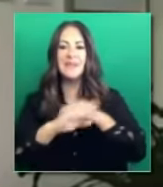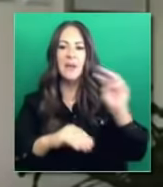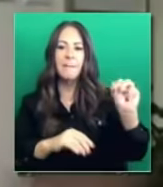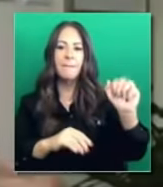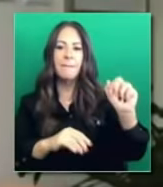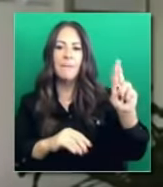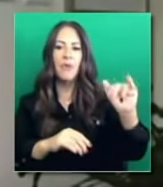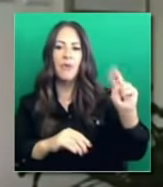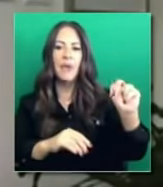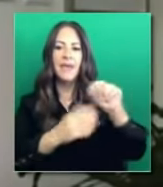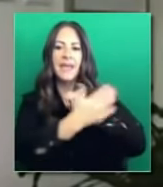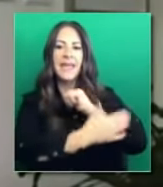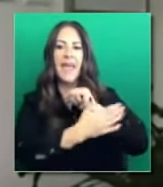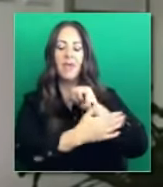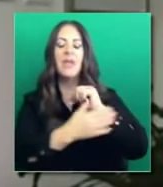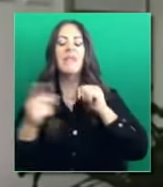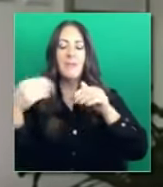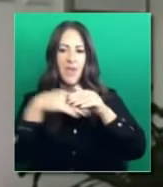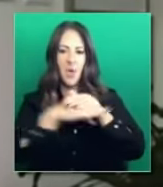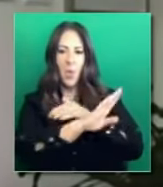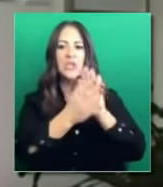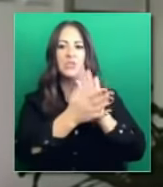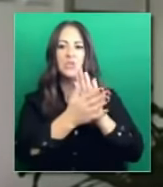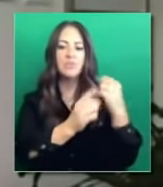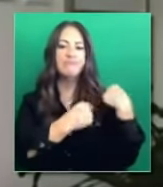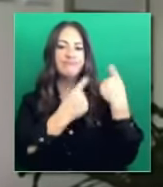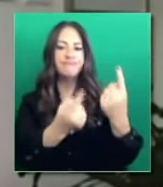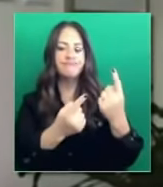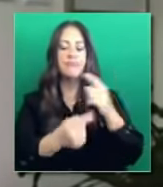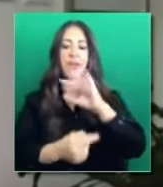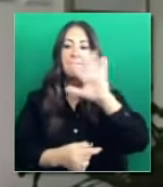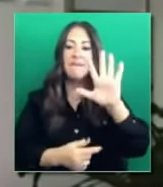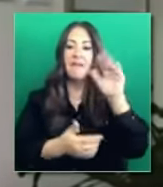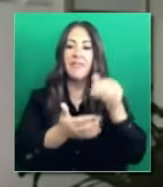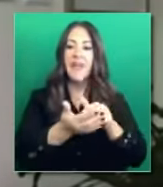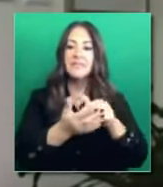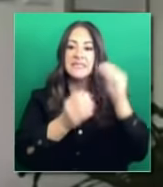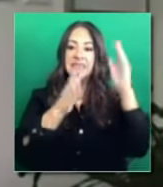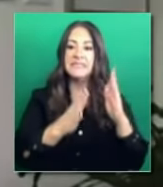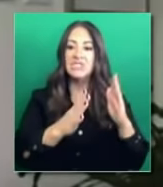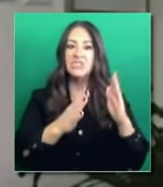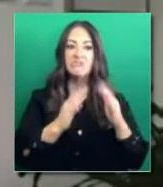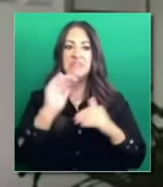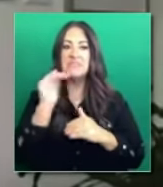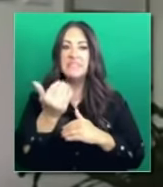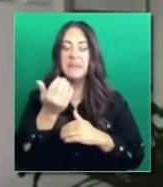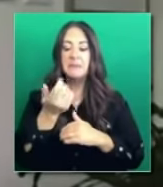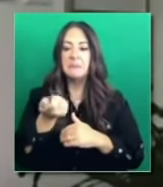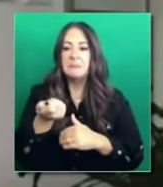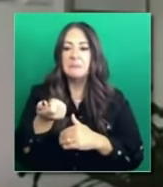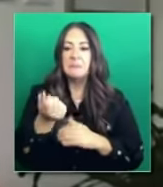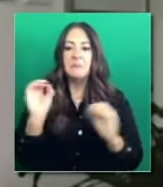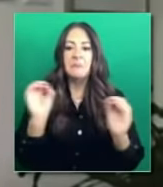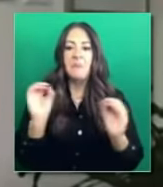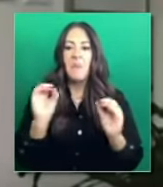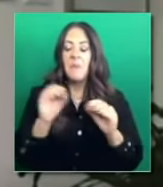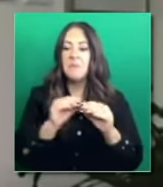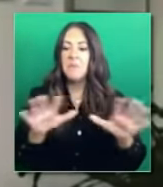last several months. This fall, 5,000 teachers, almost no cases of transmission within those